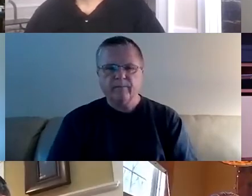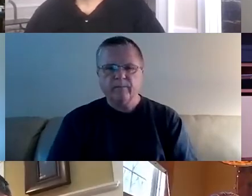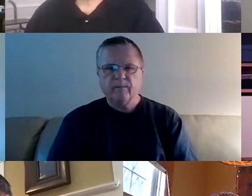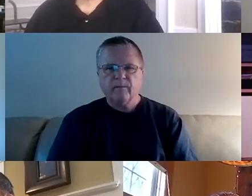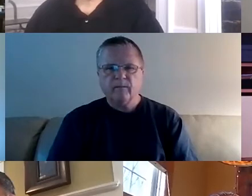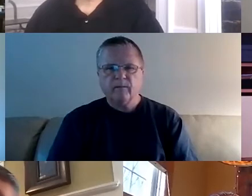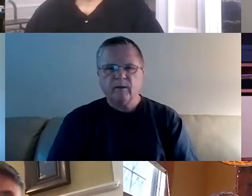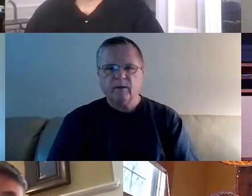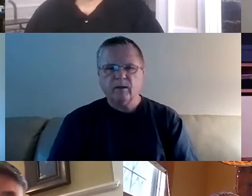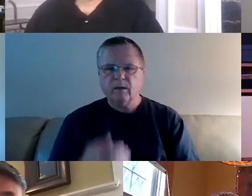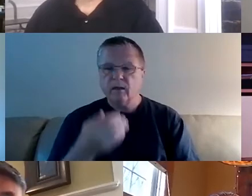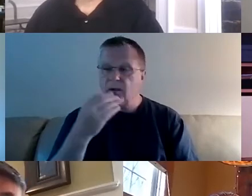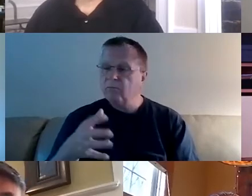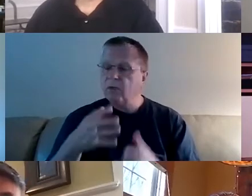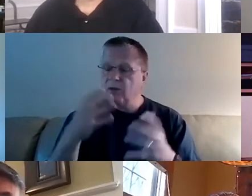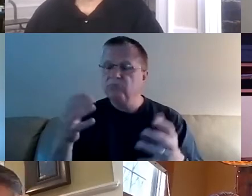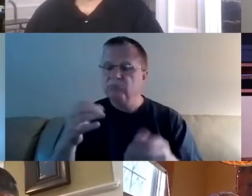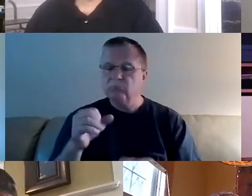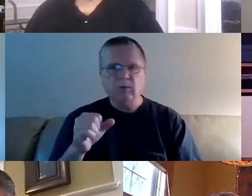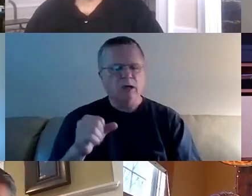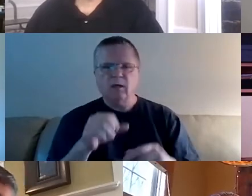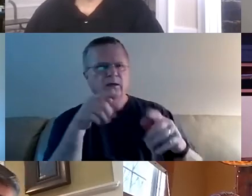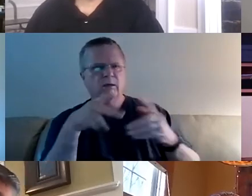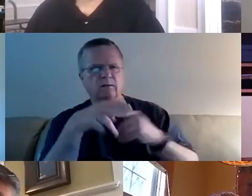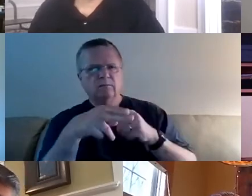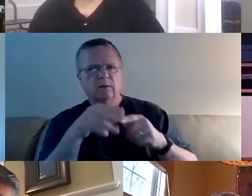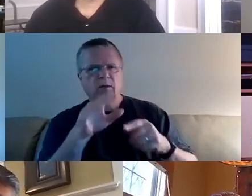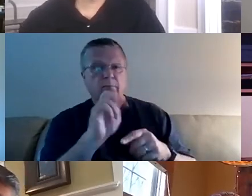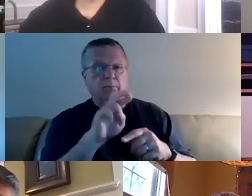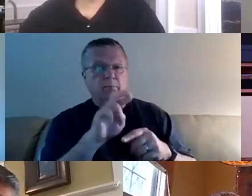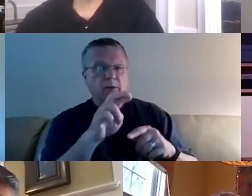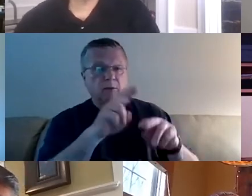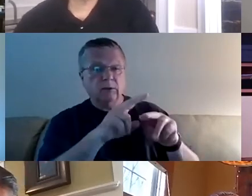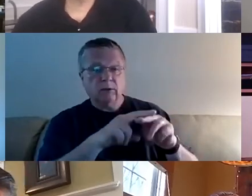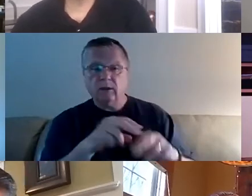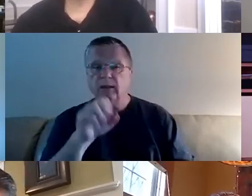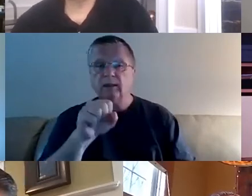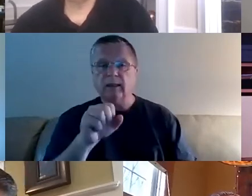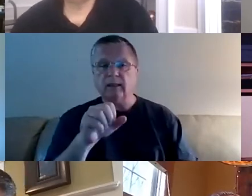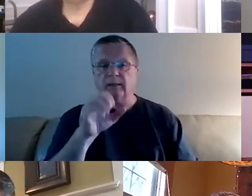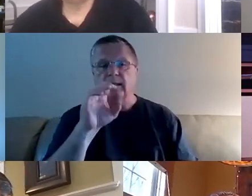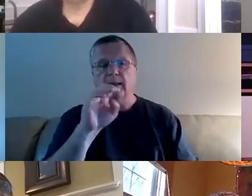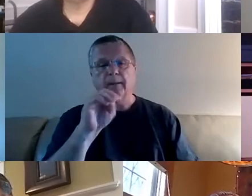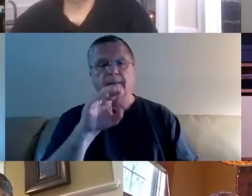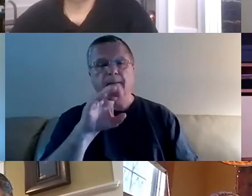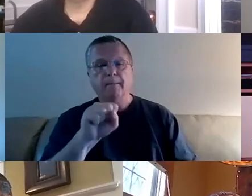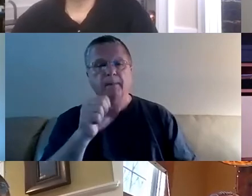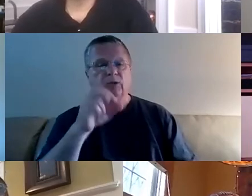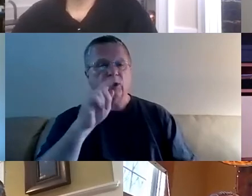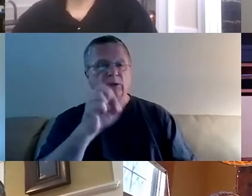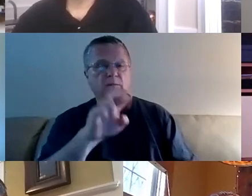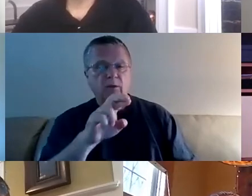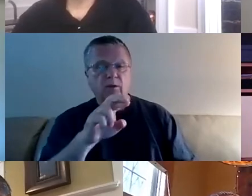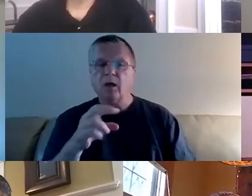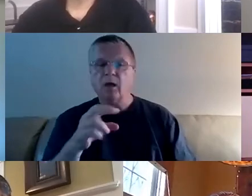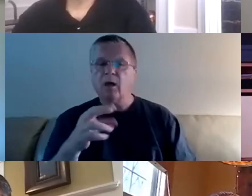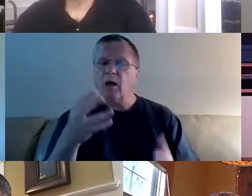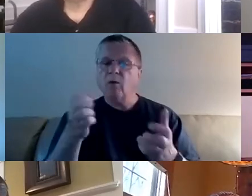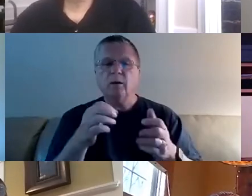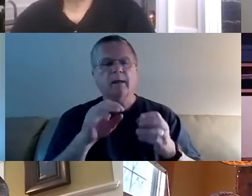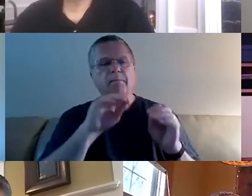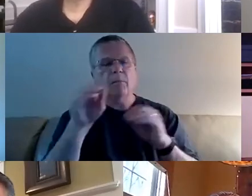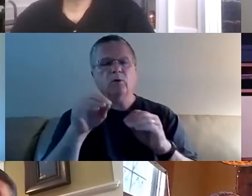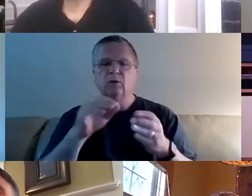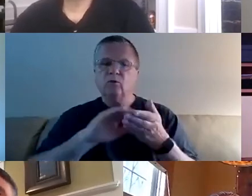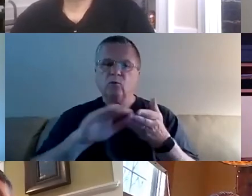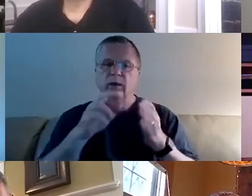Thank you very much. That brings us to— Mr. Chair. Yes, Ms. Strasburger. Thank you. I'd like to make a motion to waive the rules of council